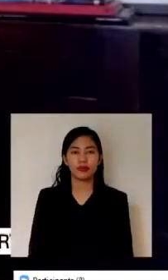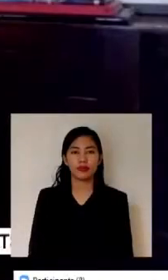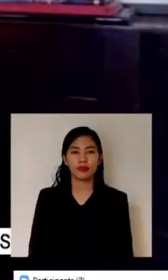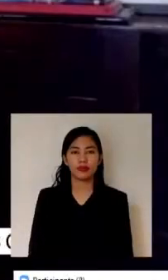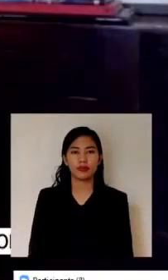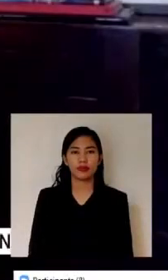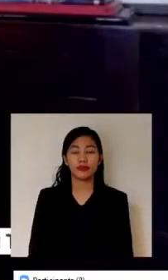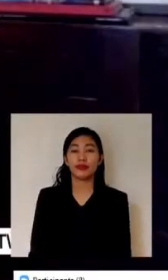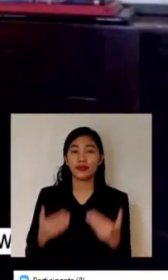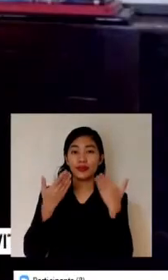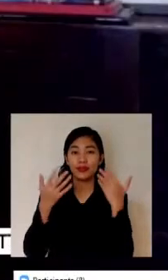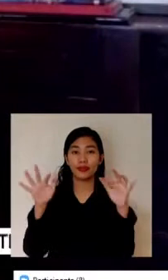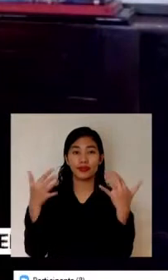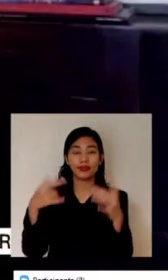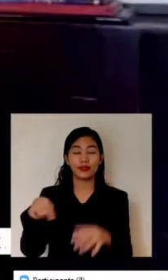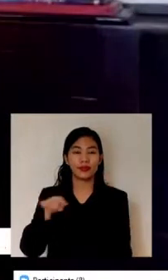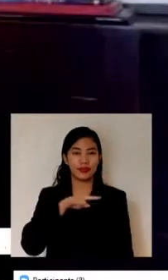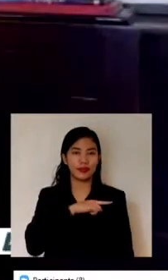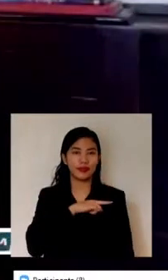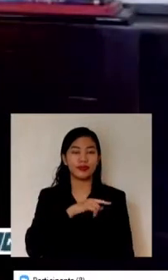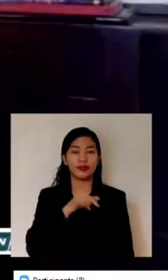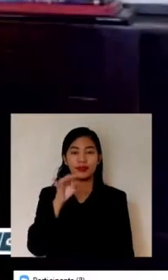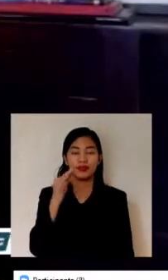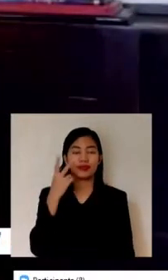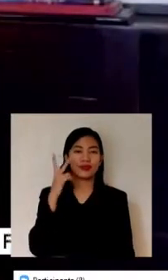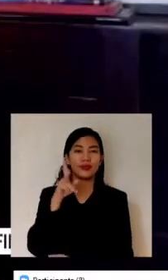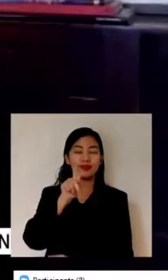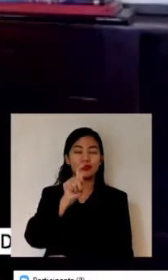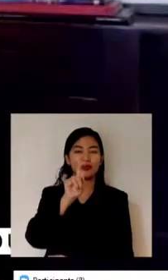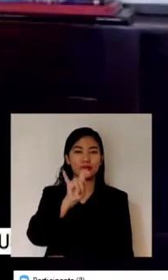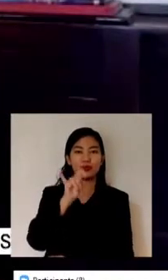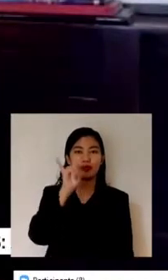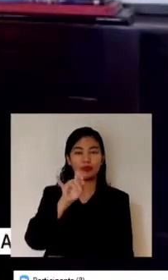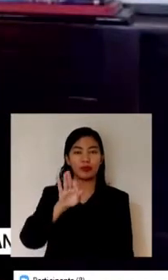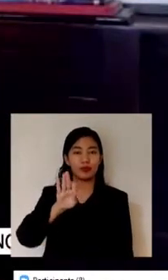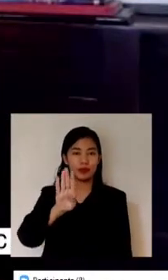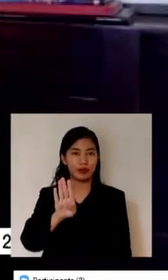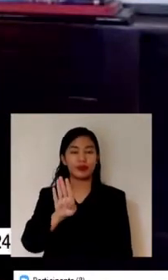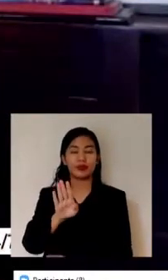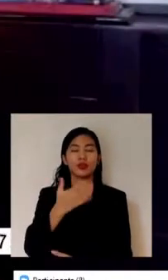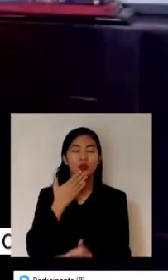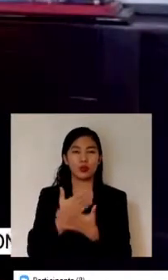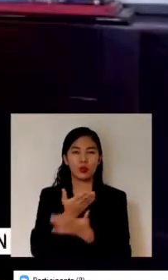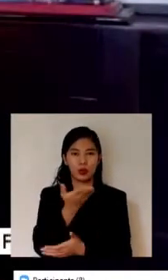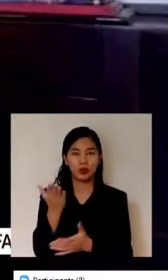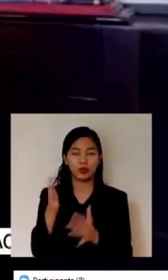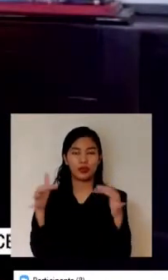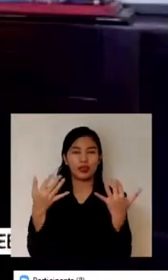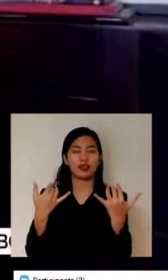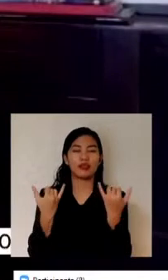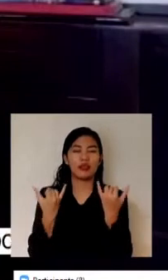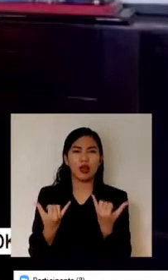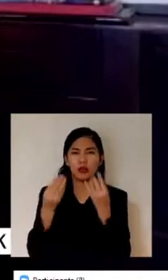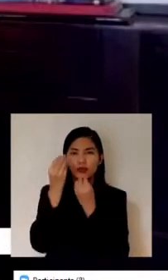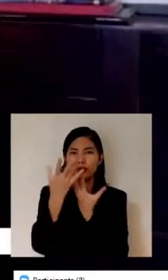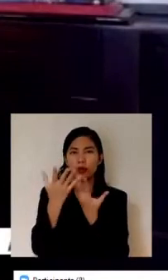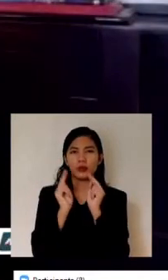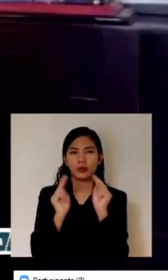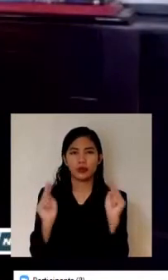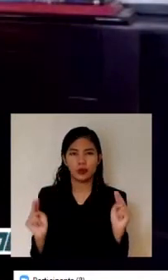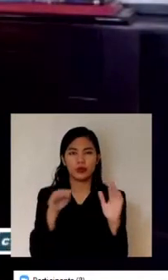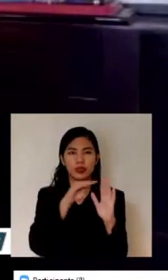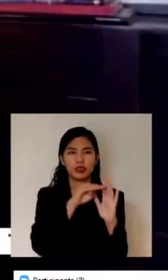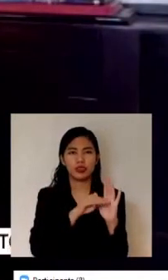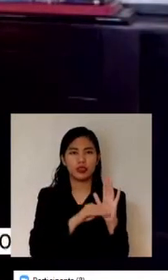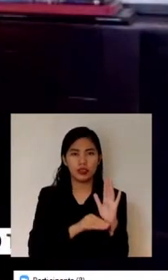Hey, thanks for joining us. For those of you watching us on YouTube and on Facebook, glad you could join us today. Topping the news this hour, outgoing Election